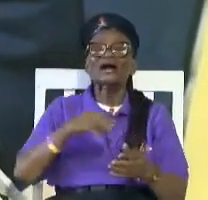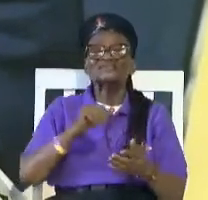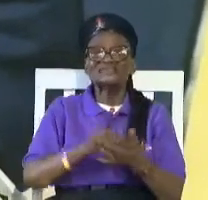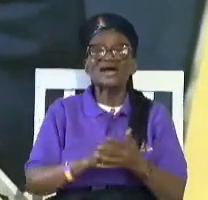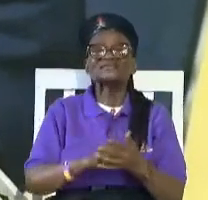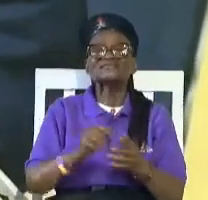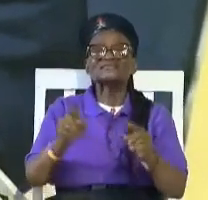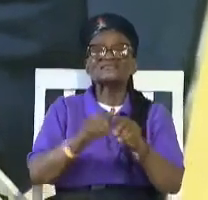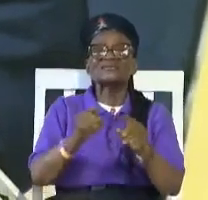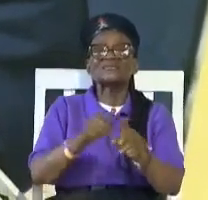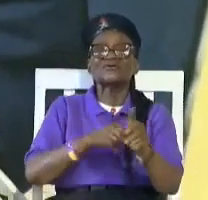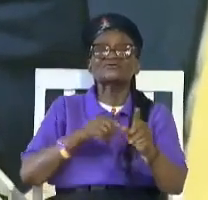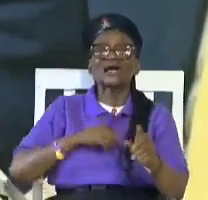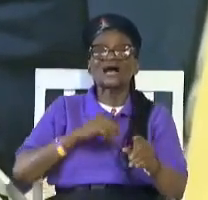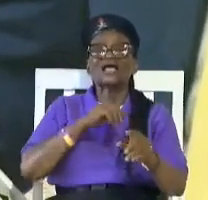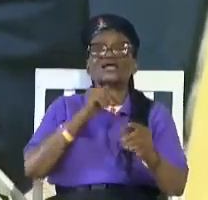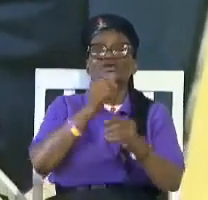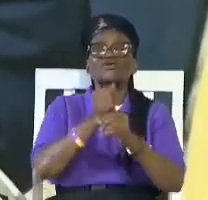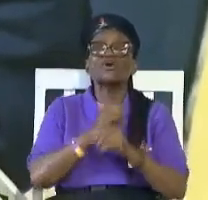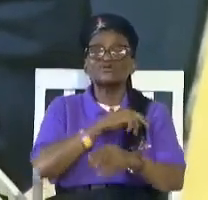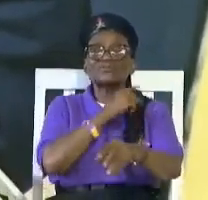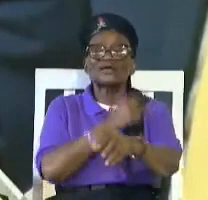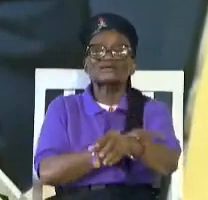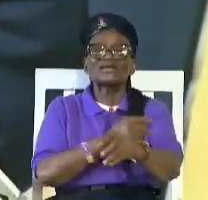same month, I conceived.